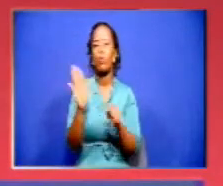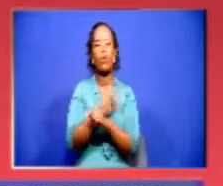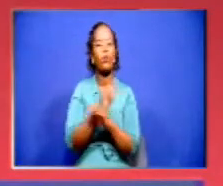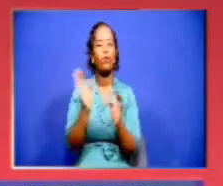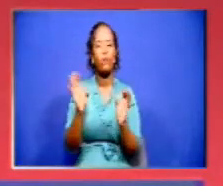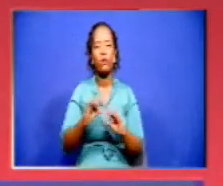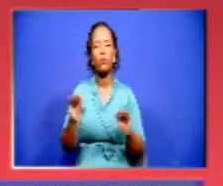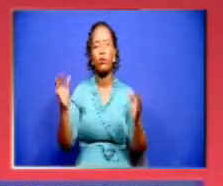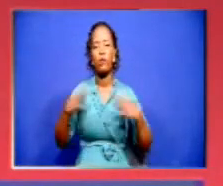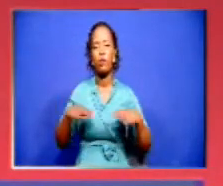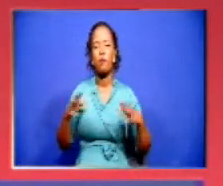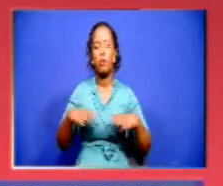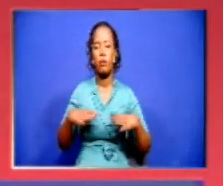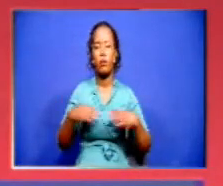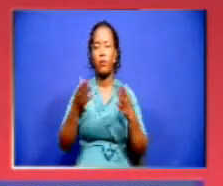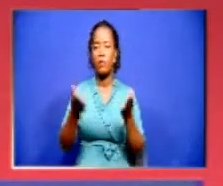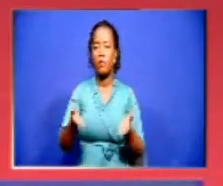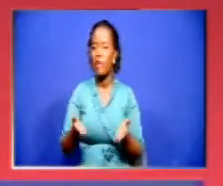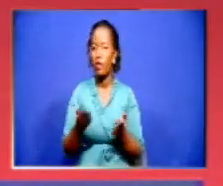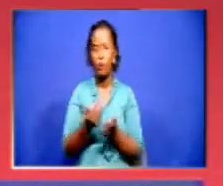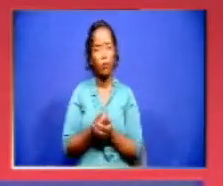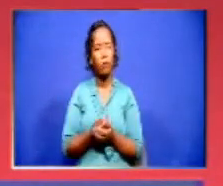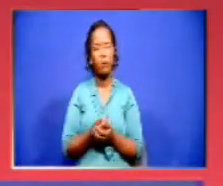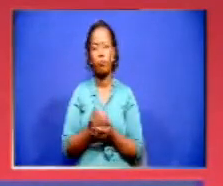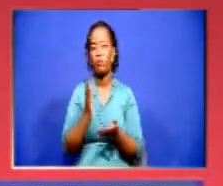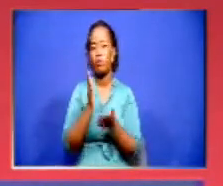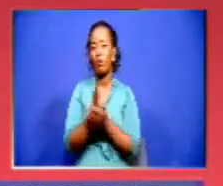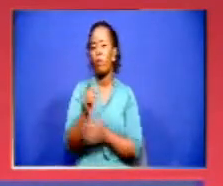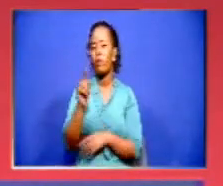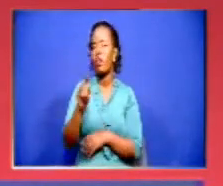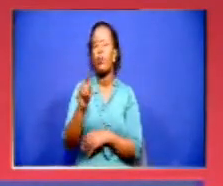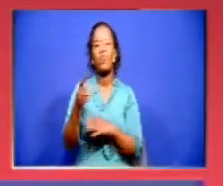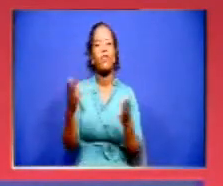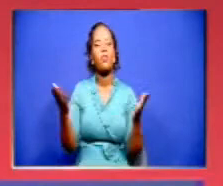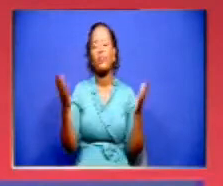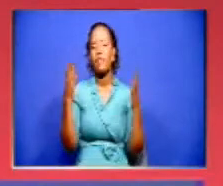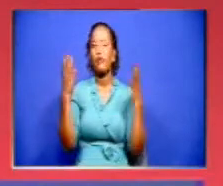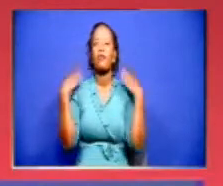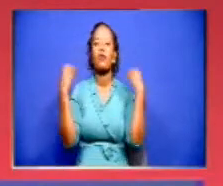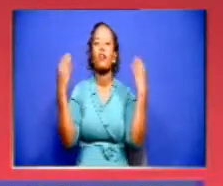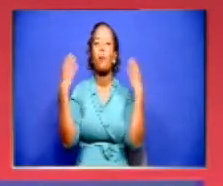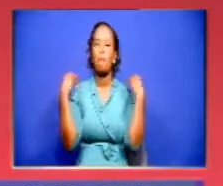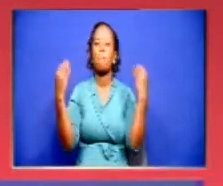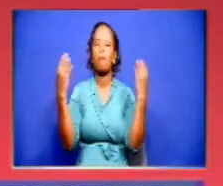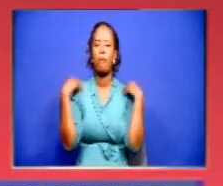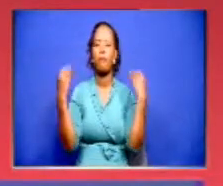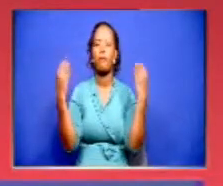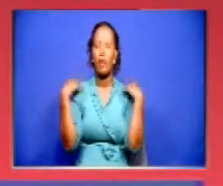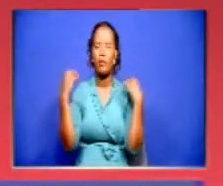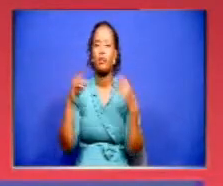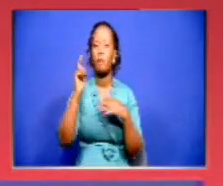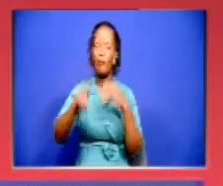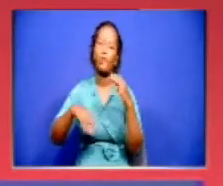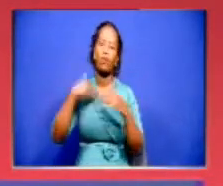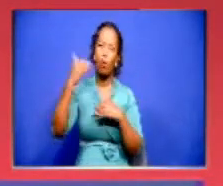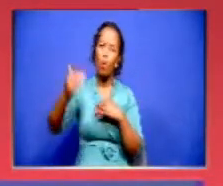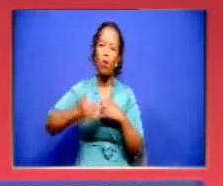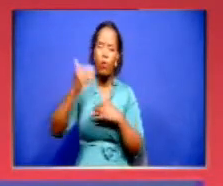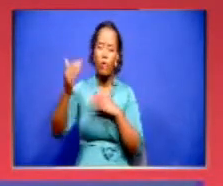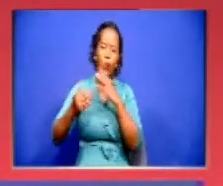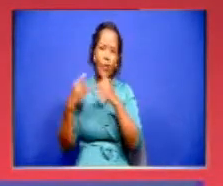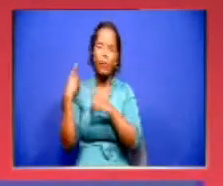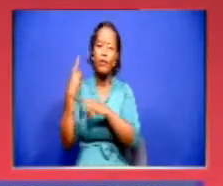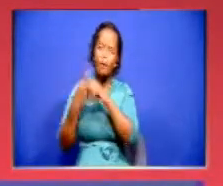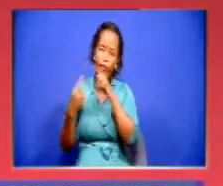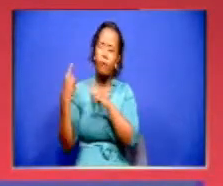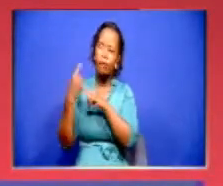humankind. Therefore, this is a daily practice, something you must keep on learning to do every day